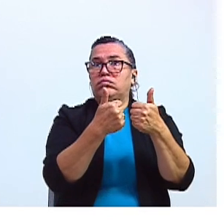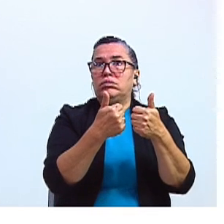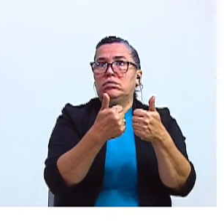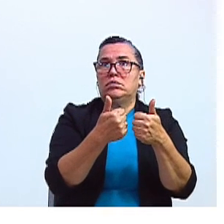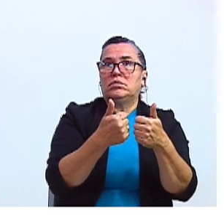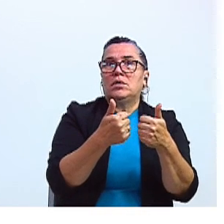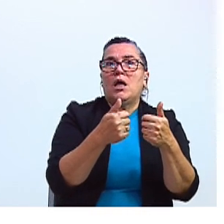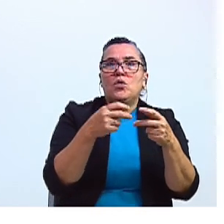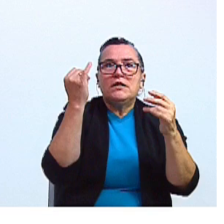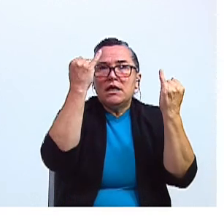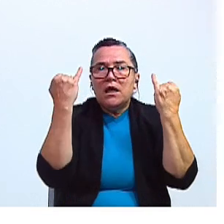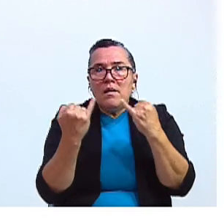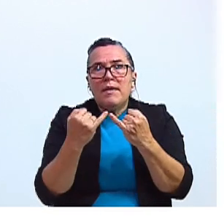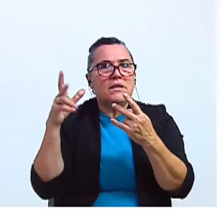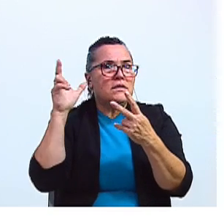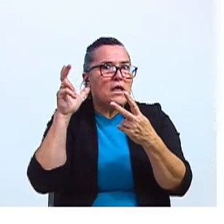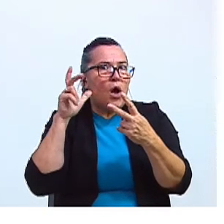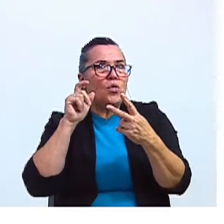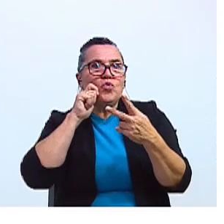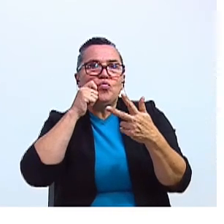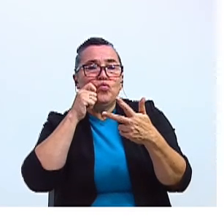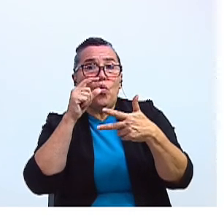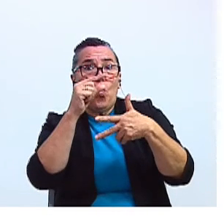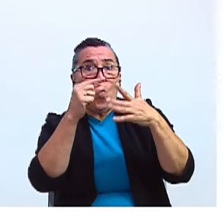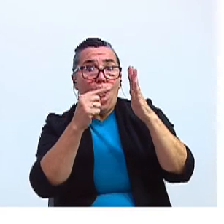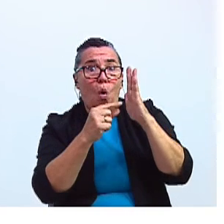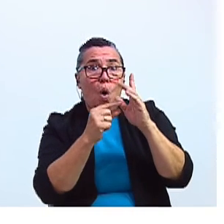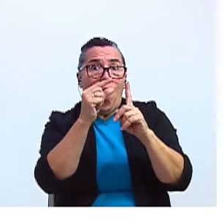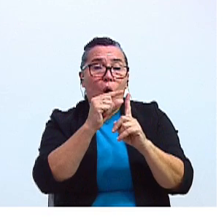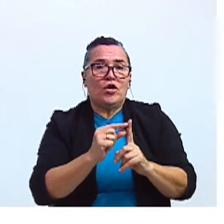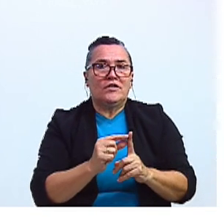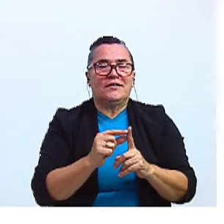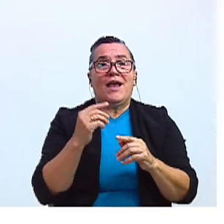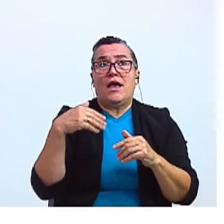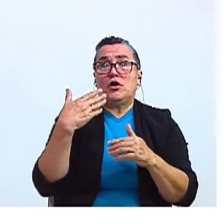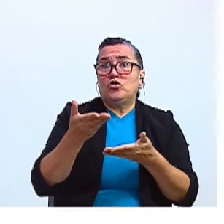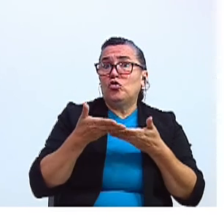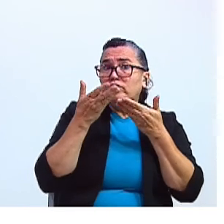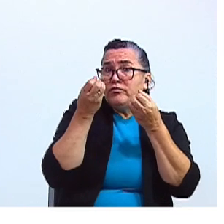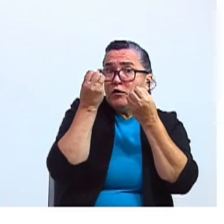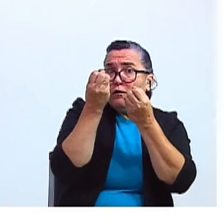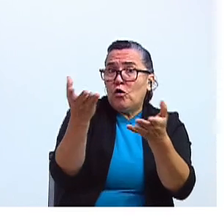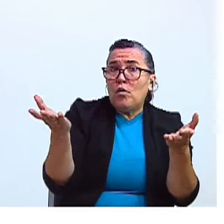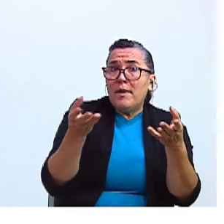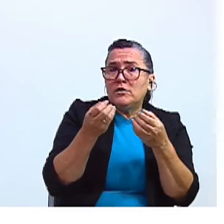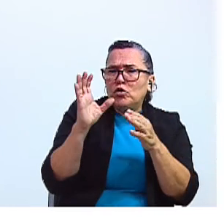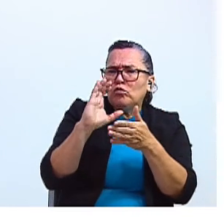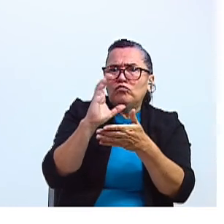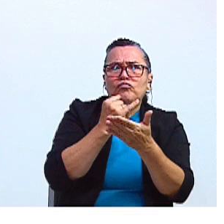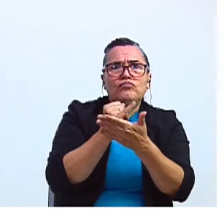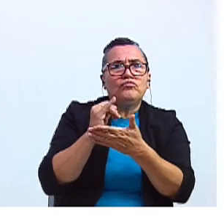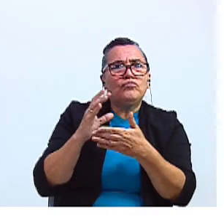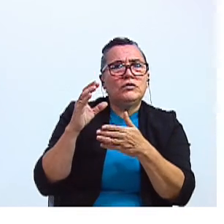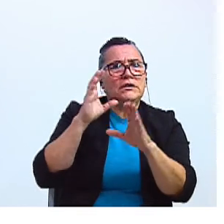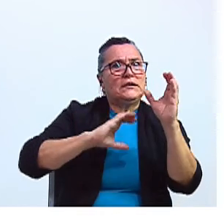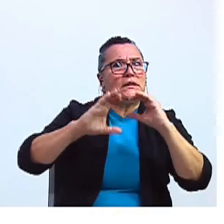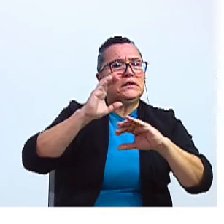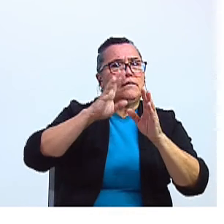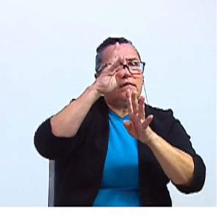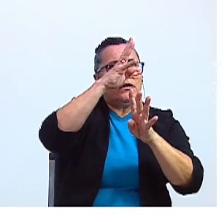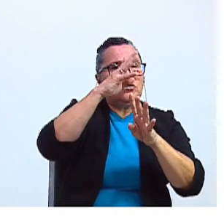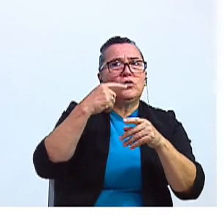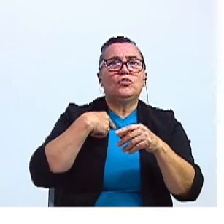and keywords. Next. I gave information about the pros and cons of science inventions.